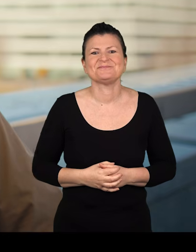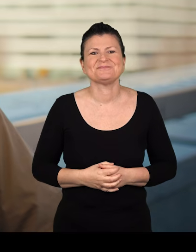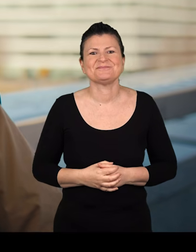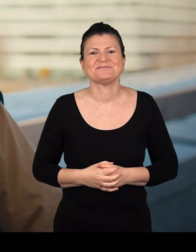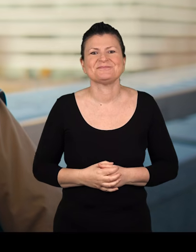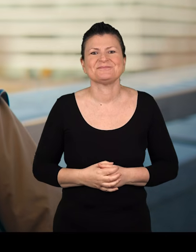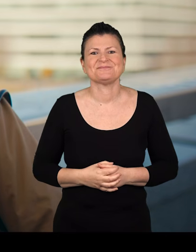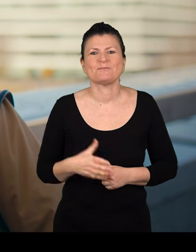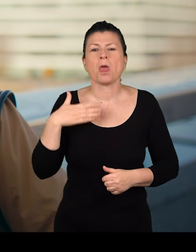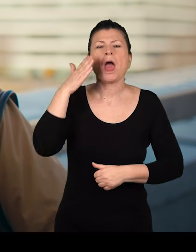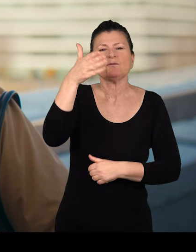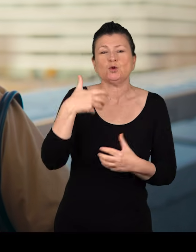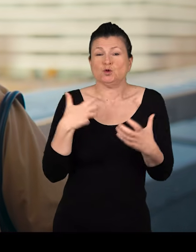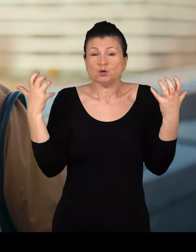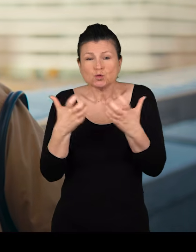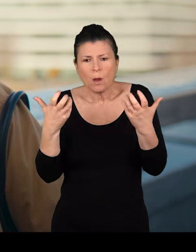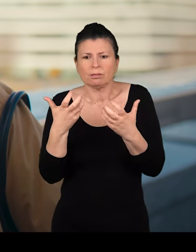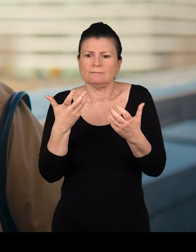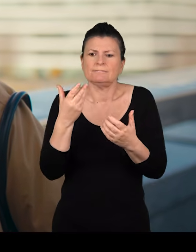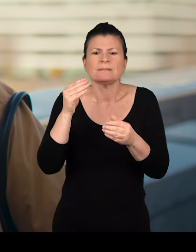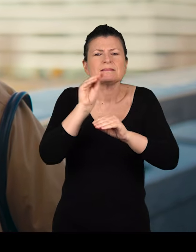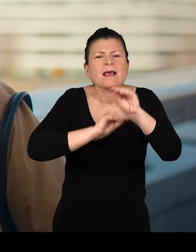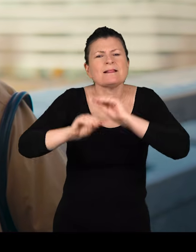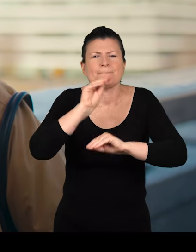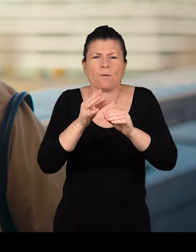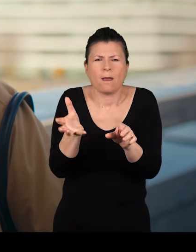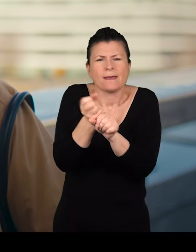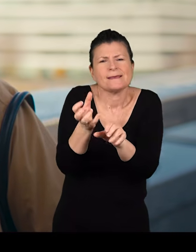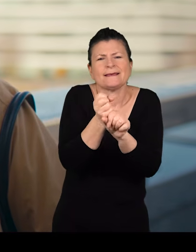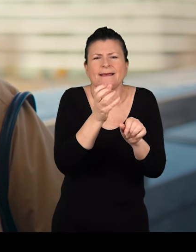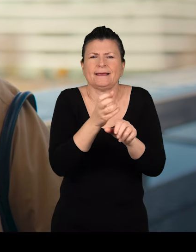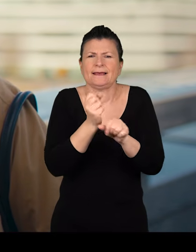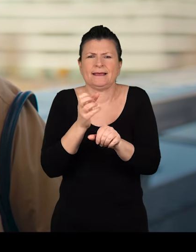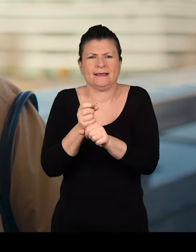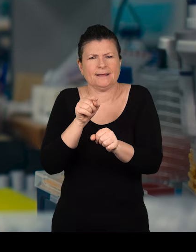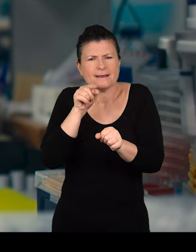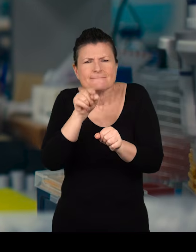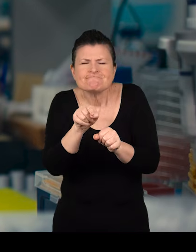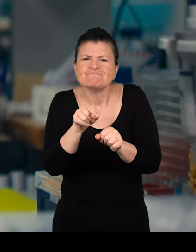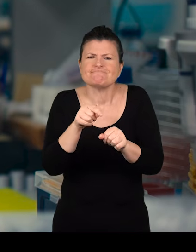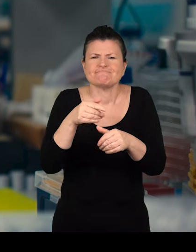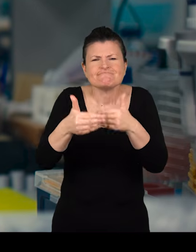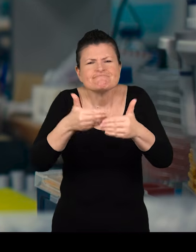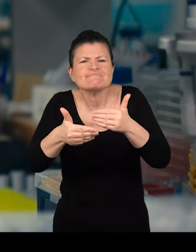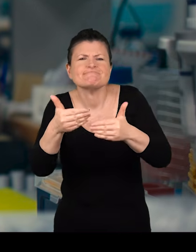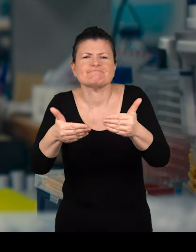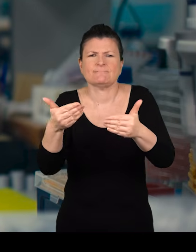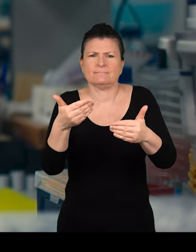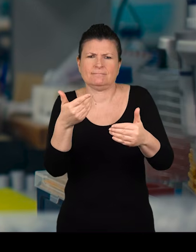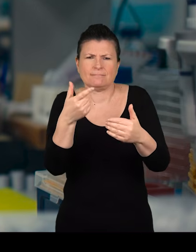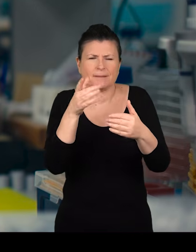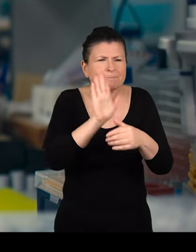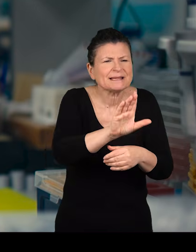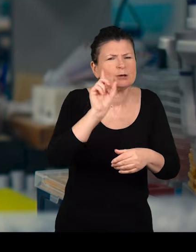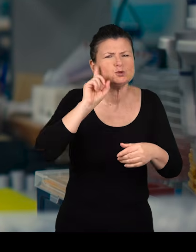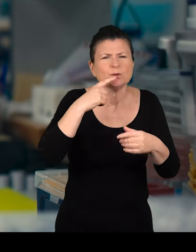field. My dream for the future is that we will be able to develop treatments for